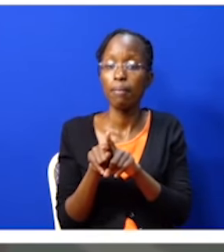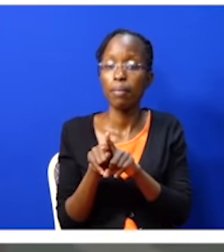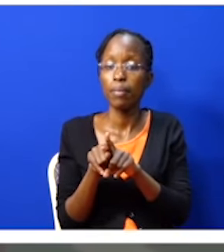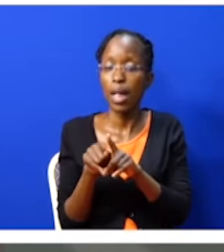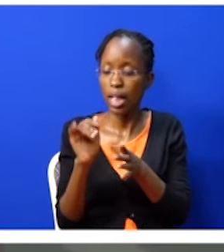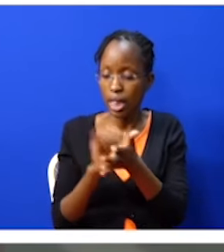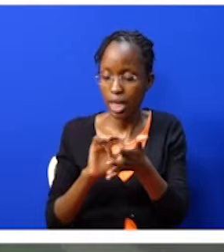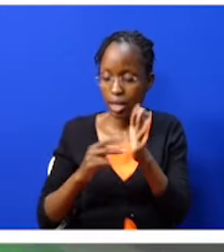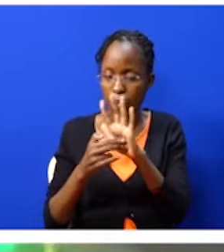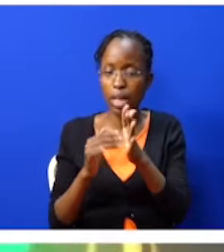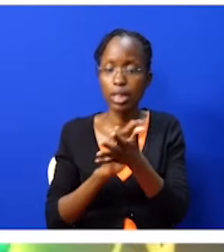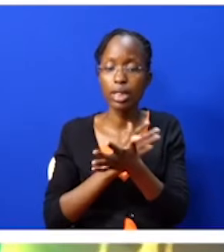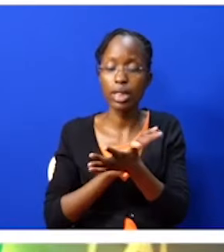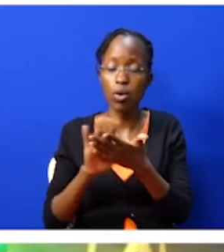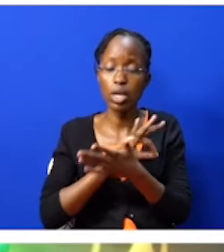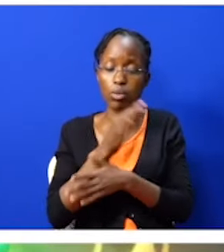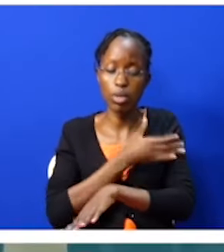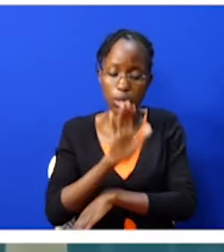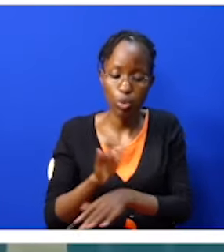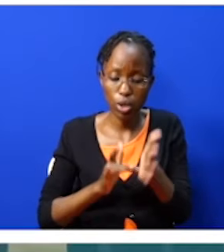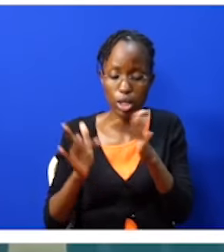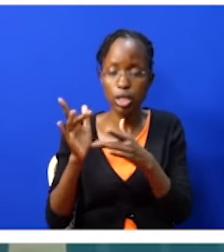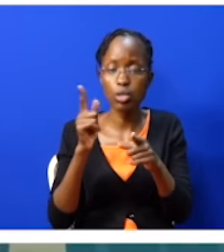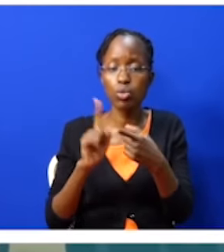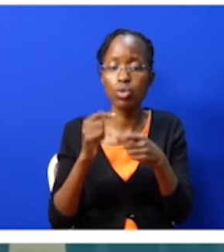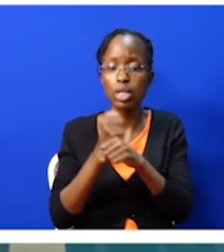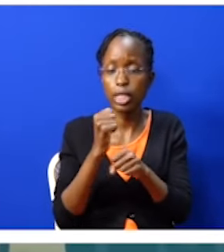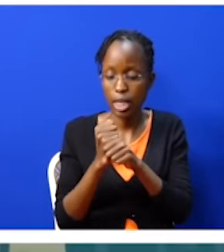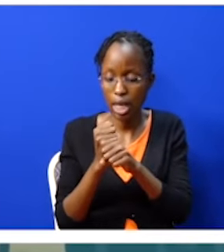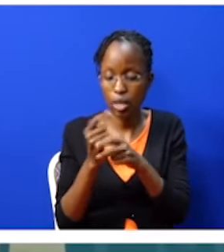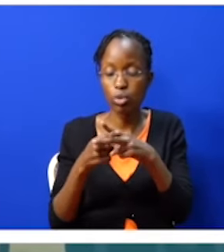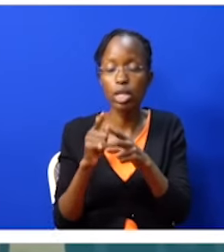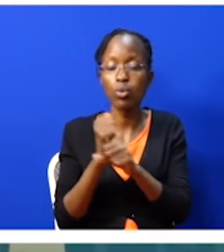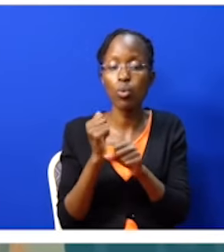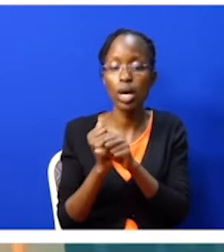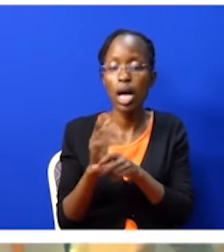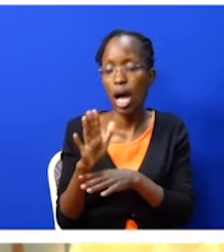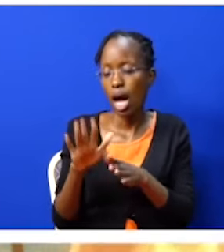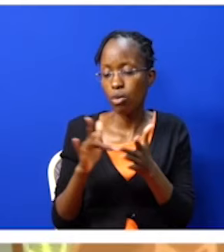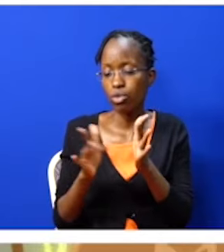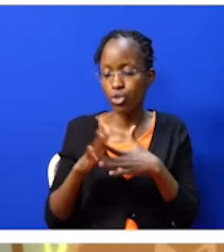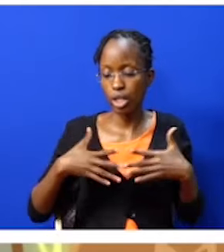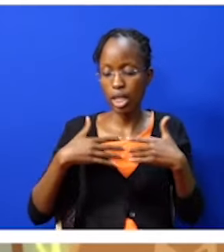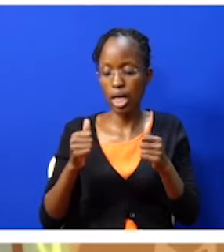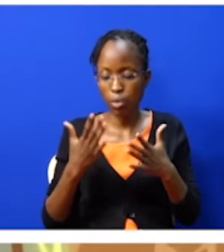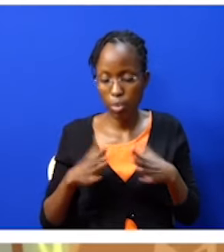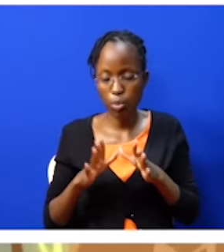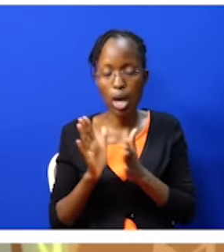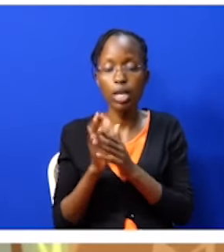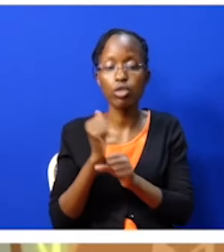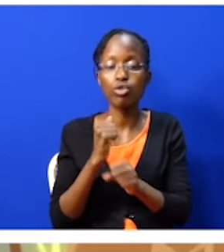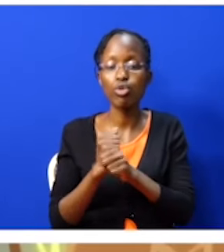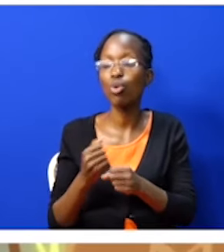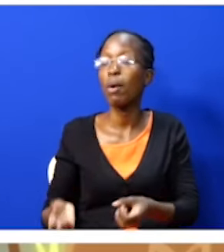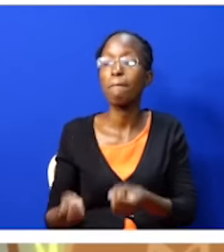to begin the new creation. And we see this happening when he heals people or forgives their sins. He's creating life where there once